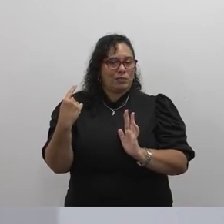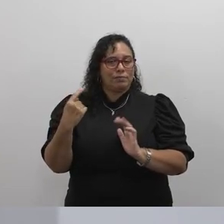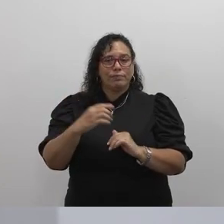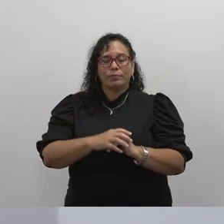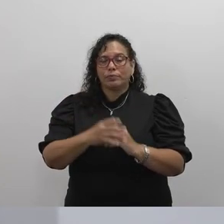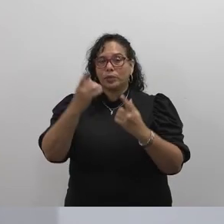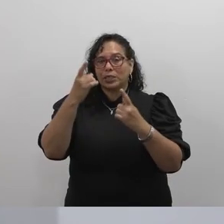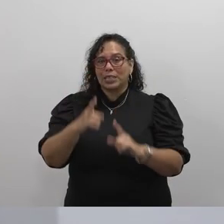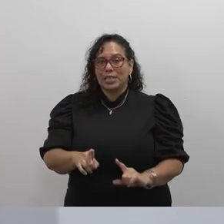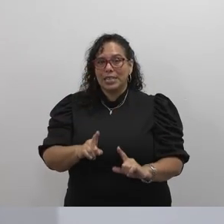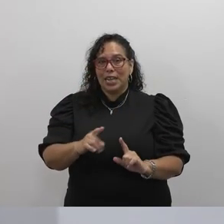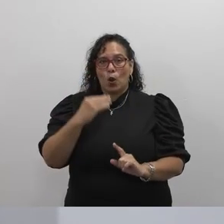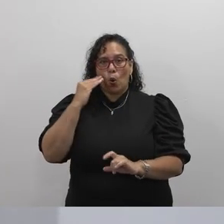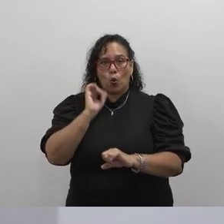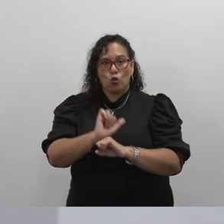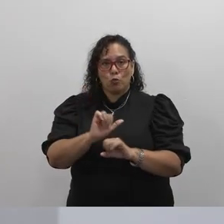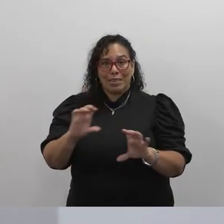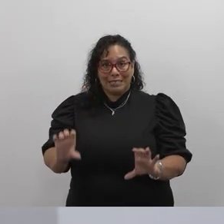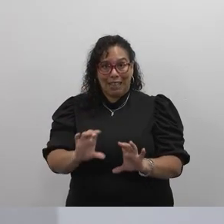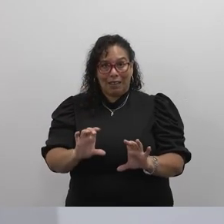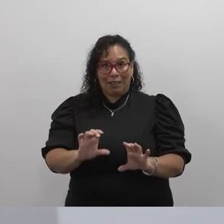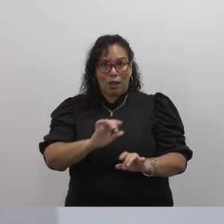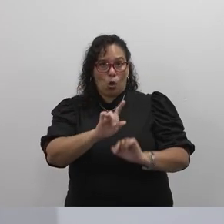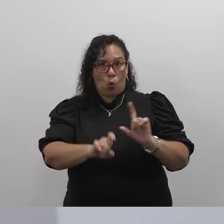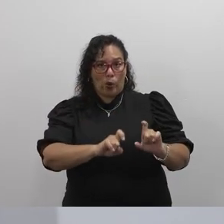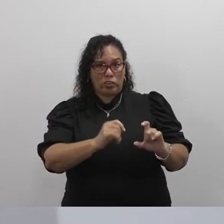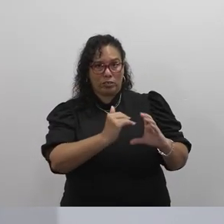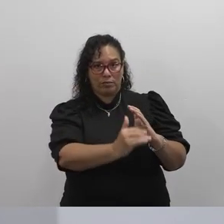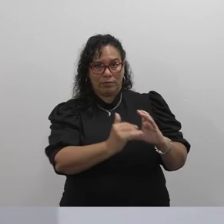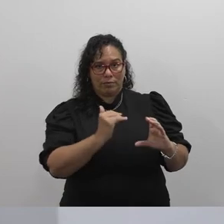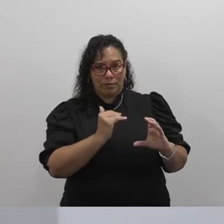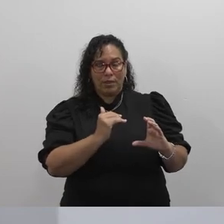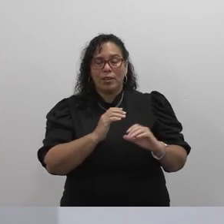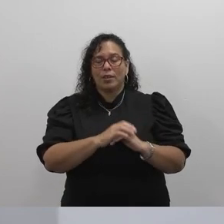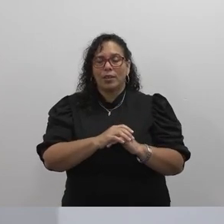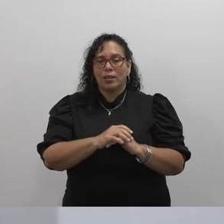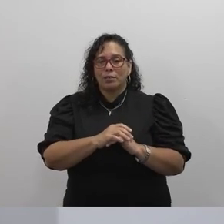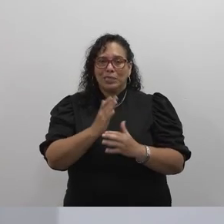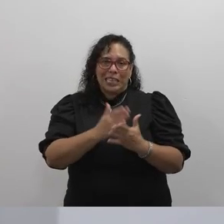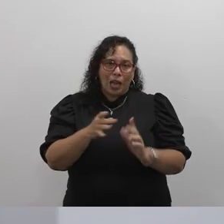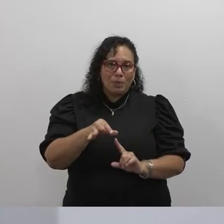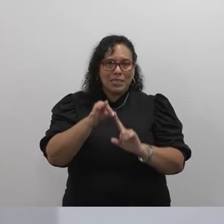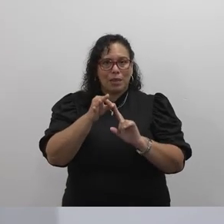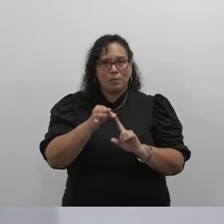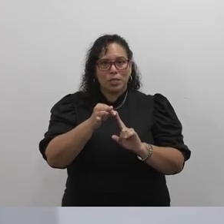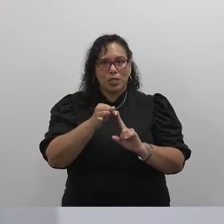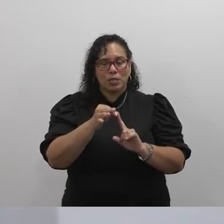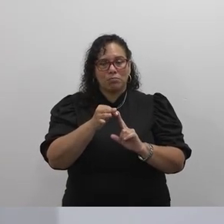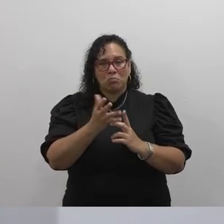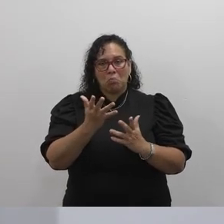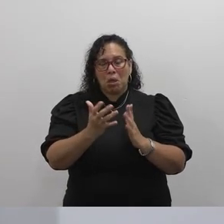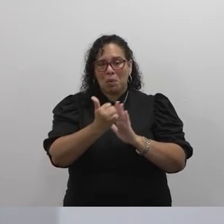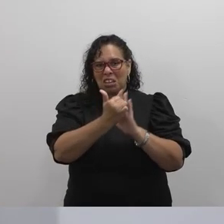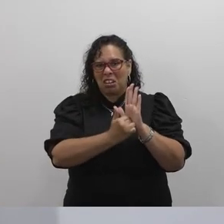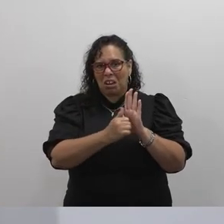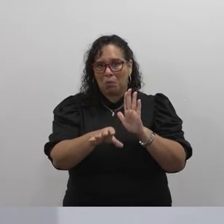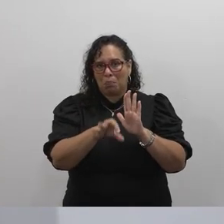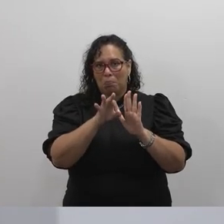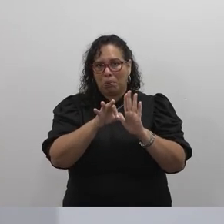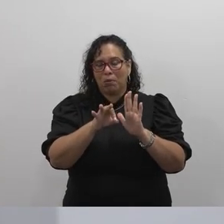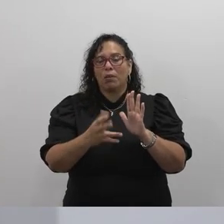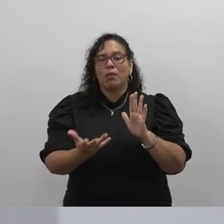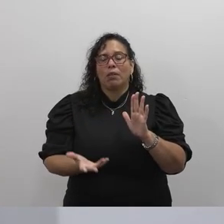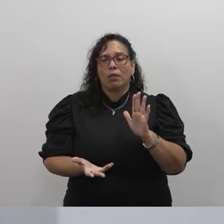that when homework is done, questions are asked, you, with some exception, you'll pull an item, and that's